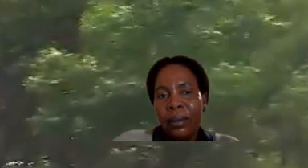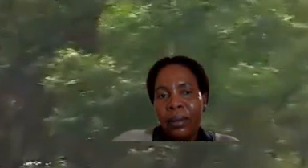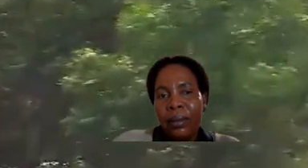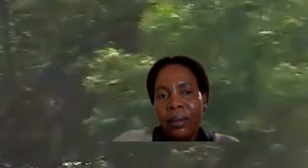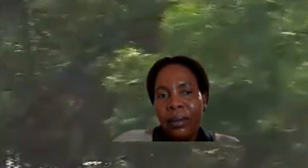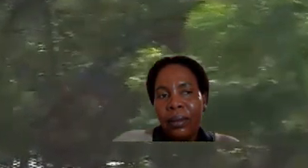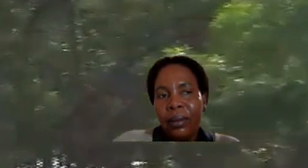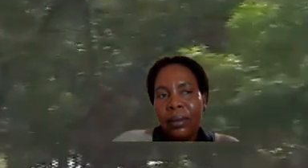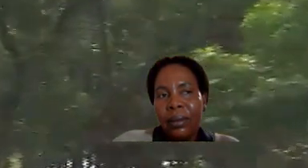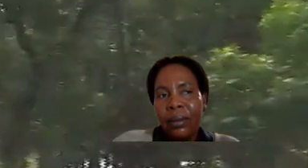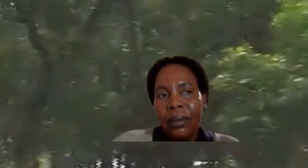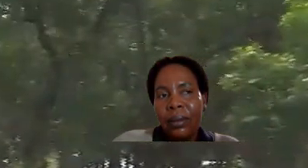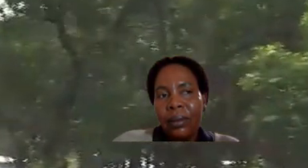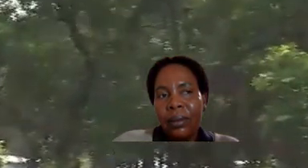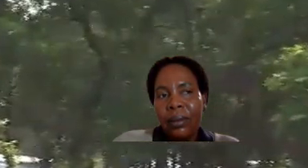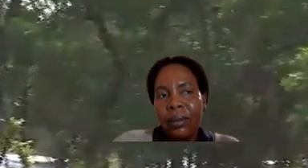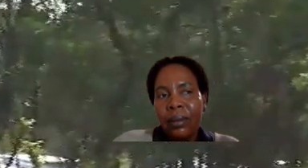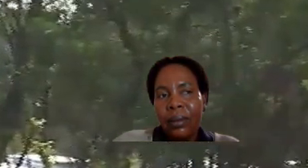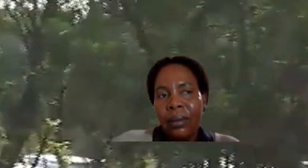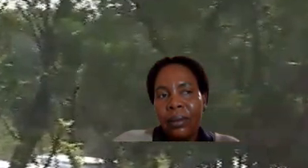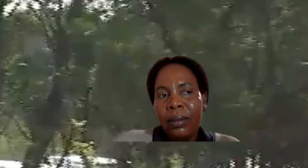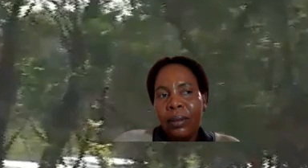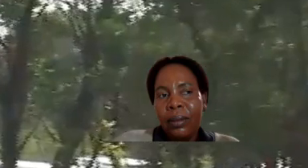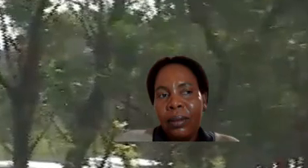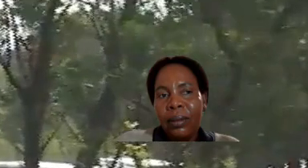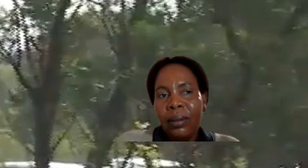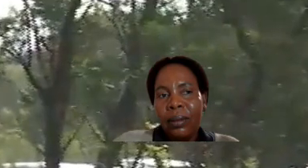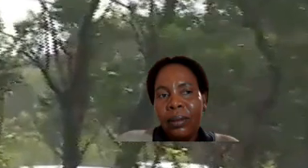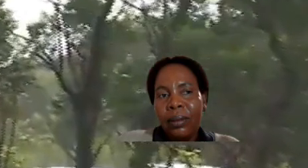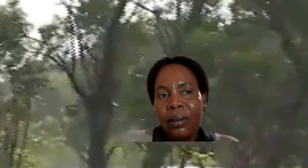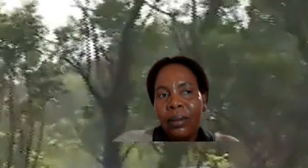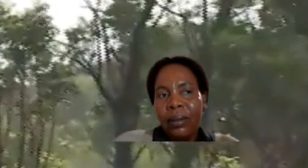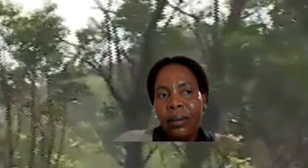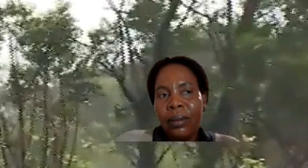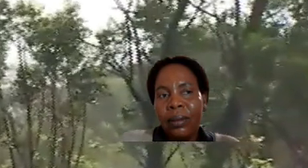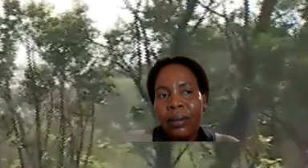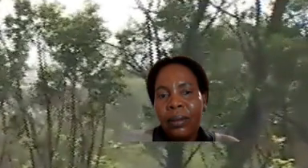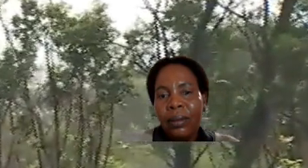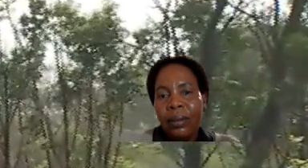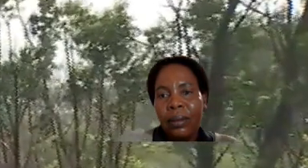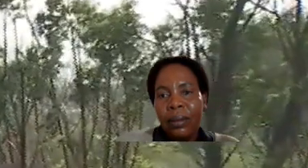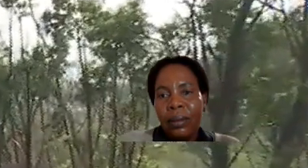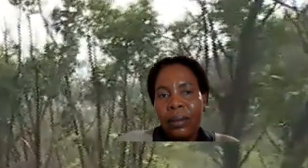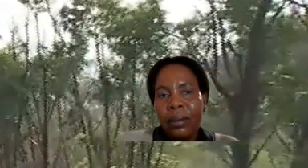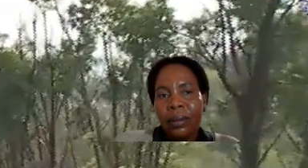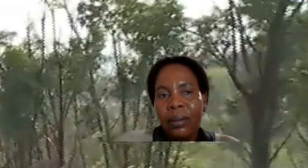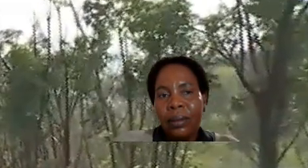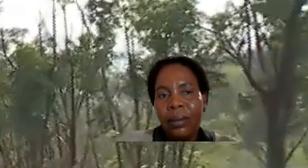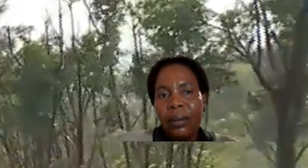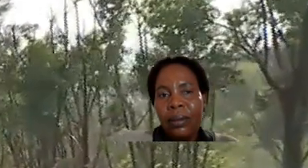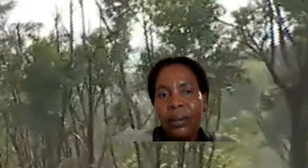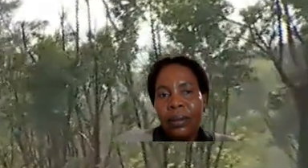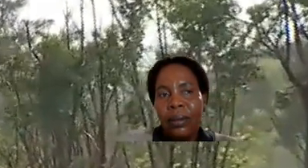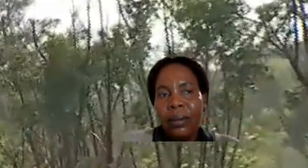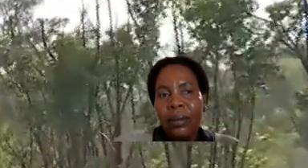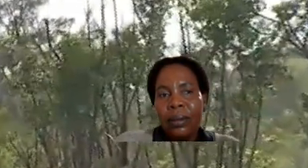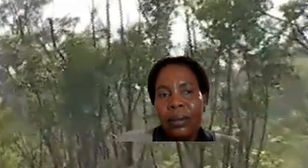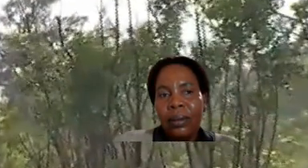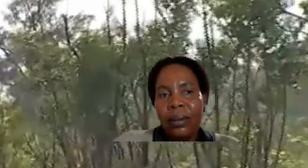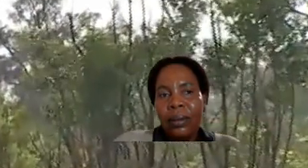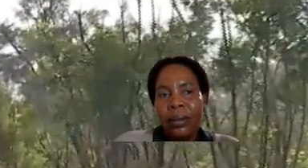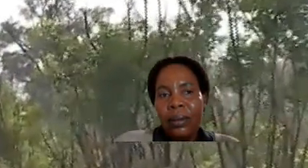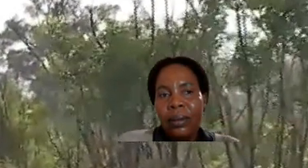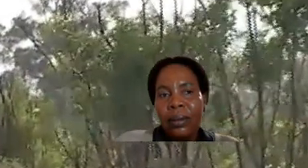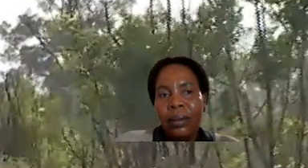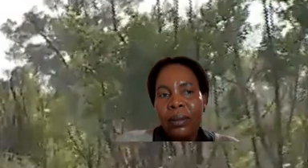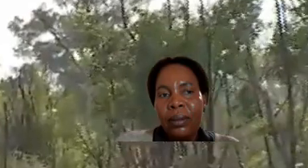their emergency services vehicles, and also the pathology services was also here, something which really